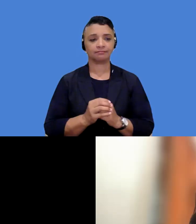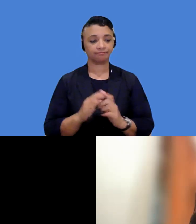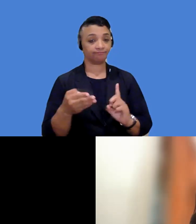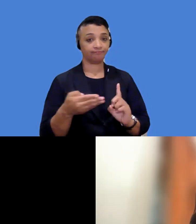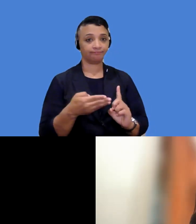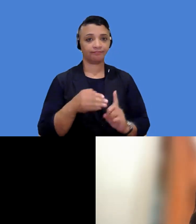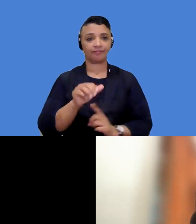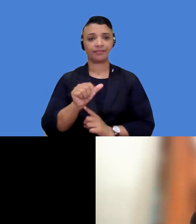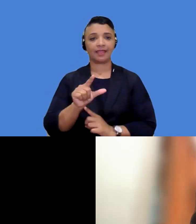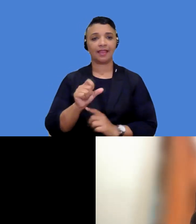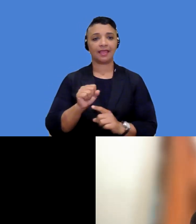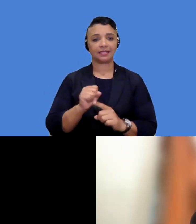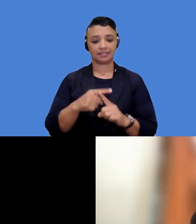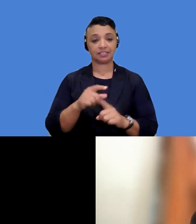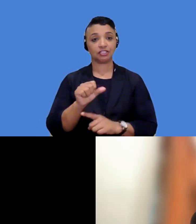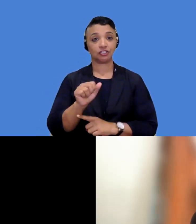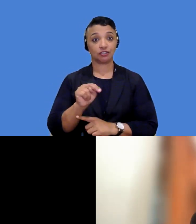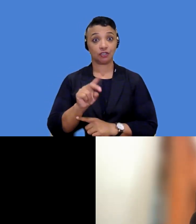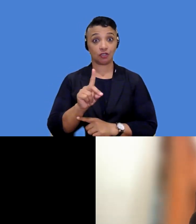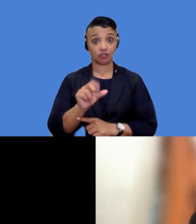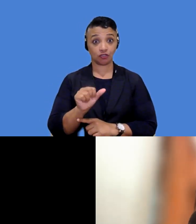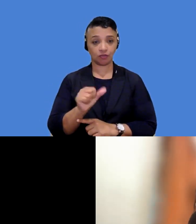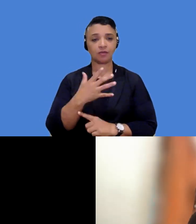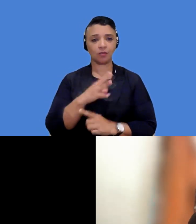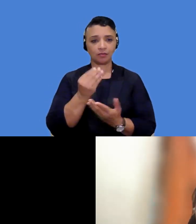to please make housekeeping